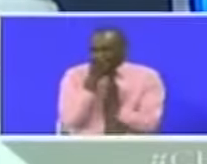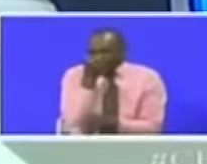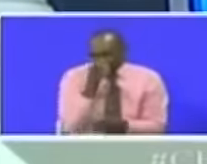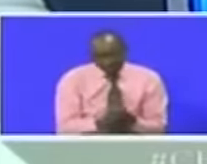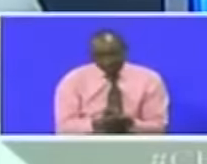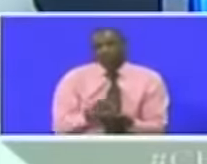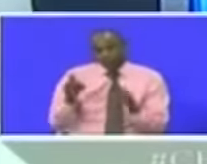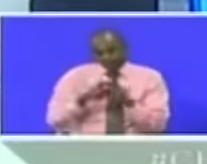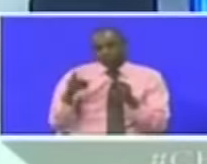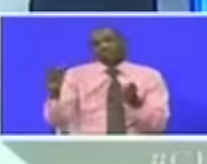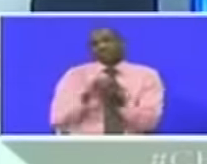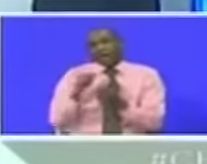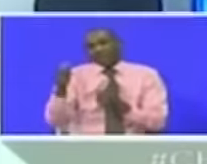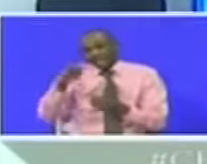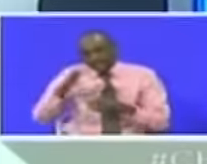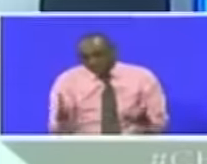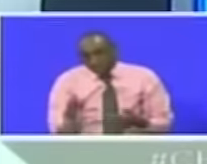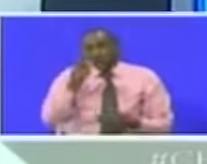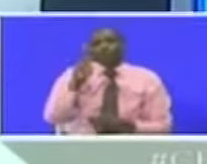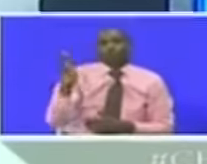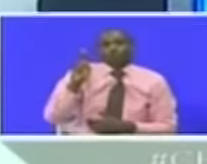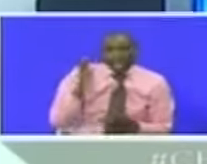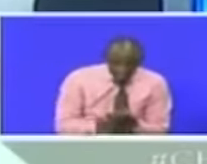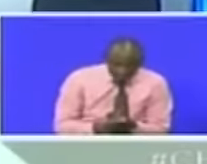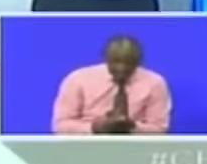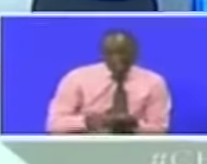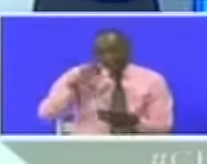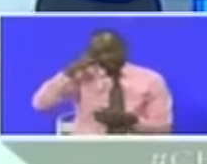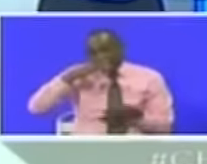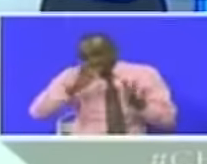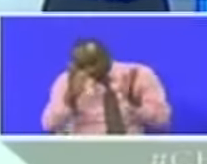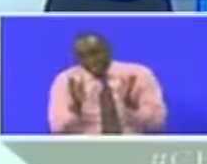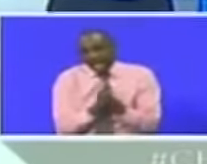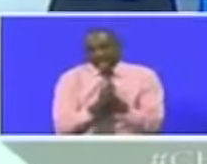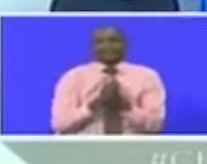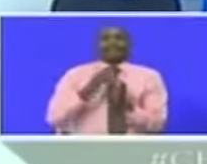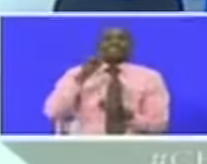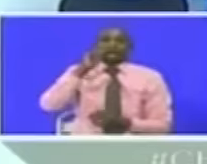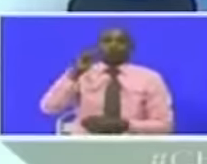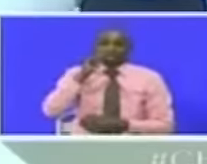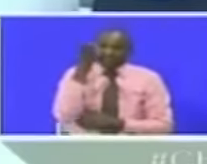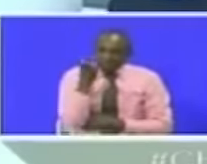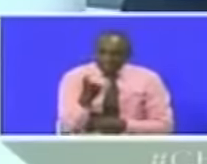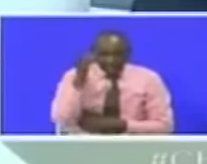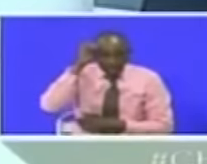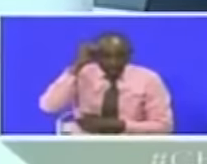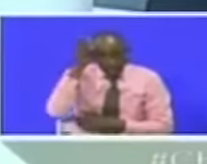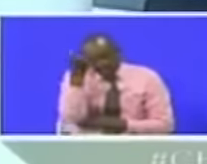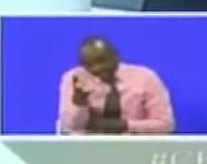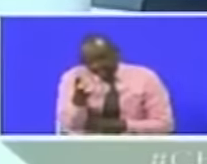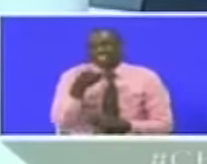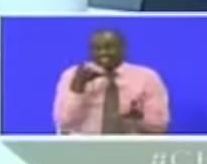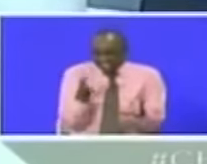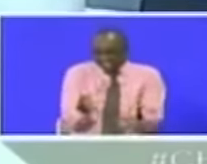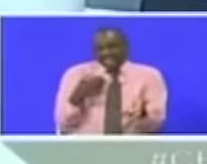also be demolition in other areas, that is Umoja along Thika Road, as well as Dagoretti. This is set to begin on Tuesday. These are the